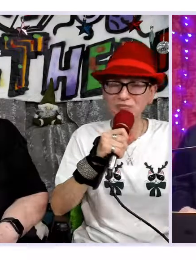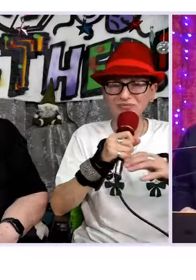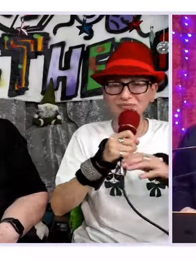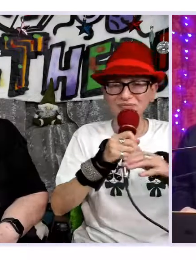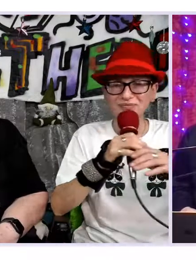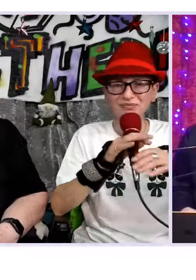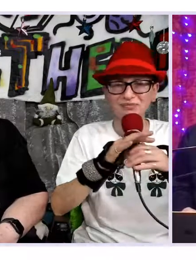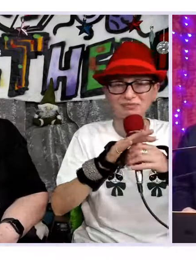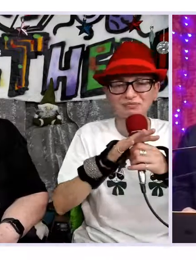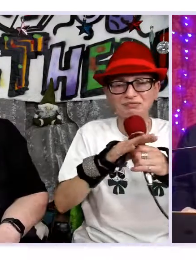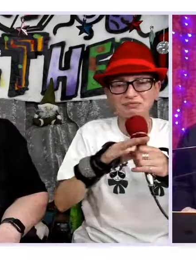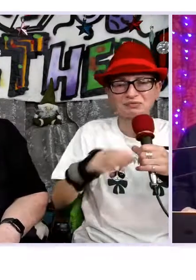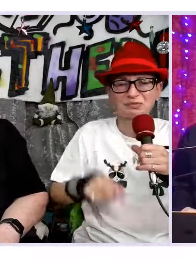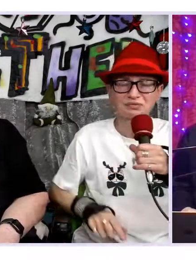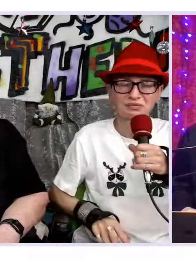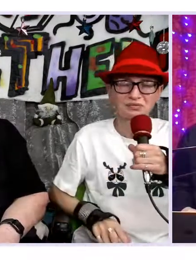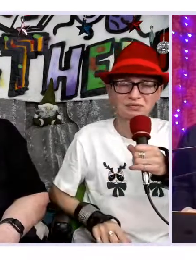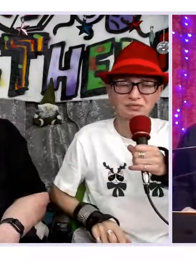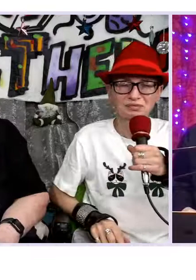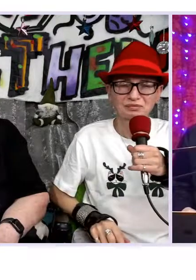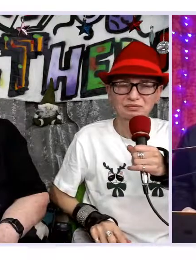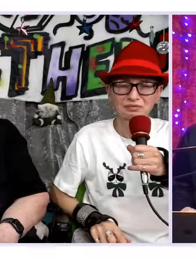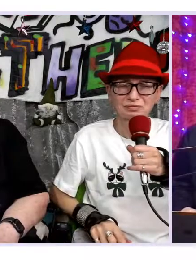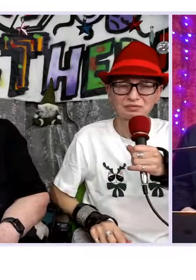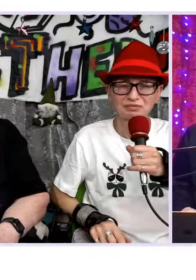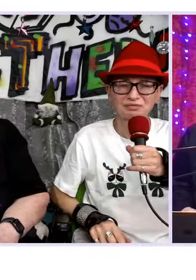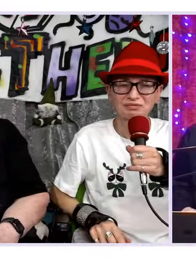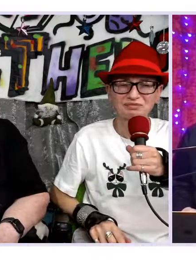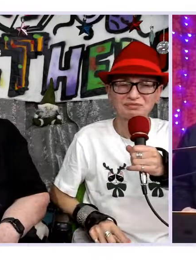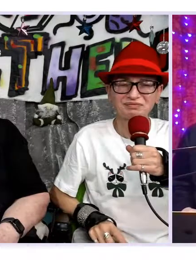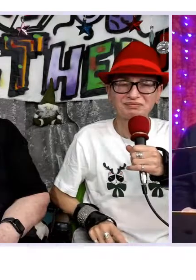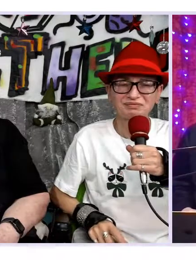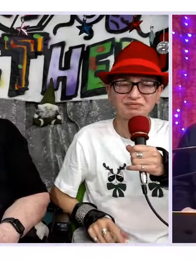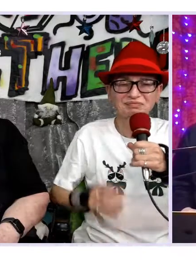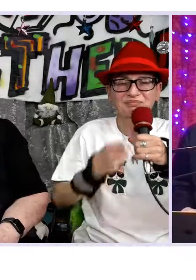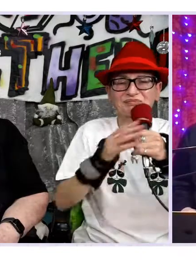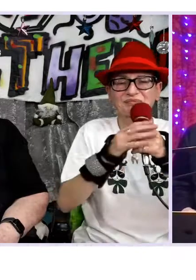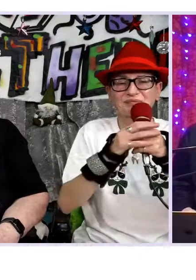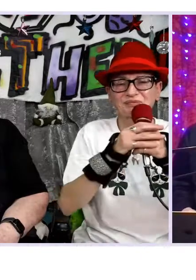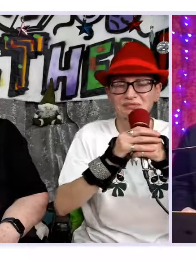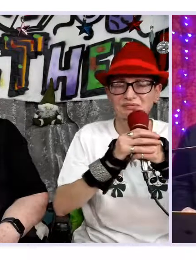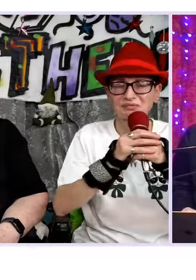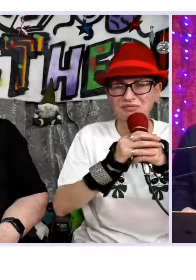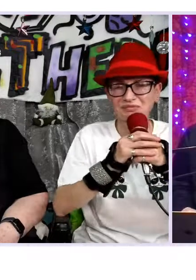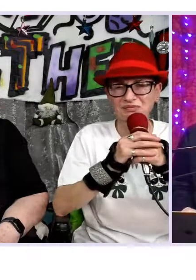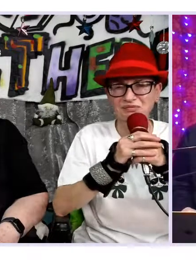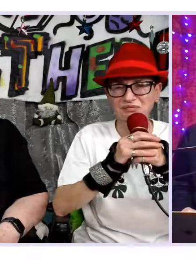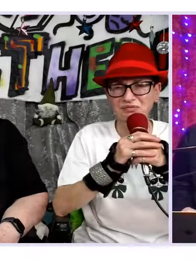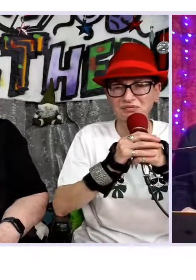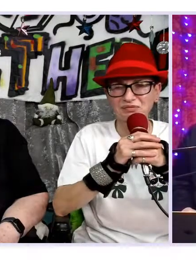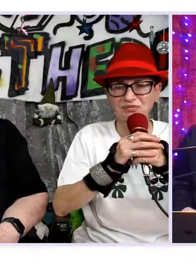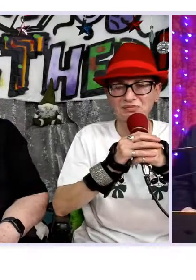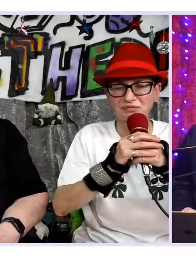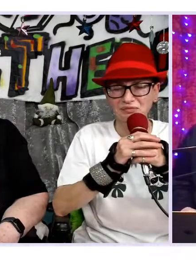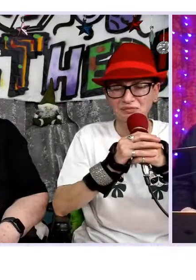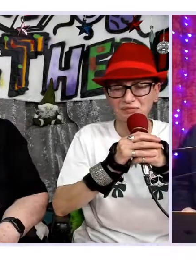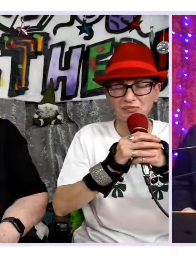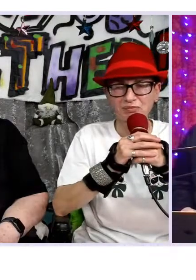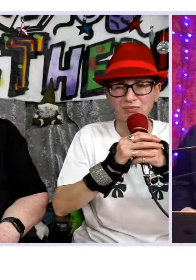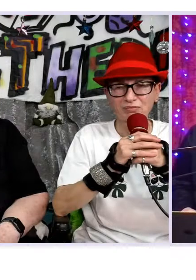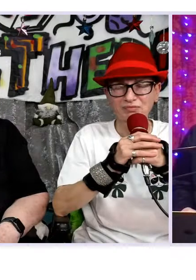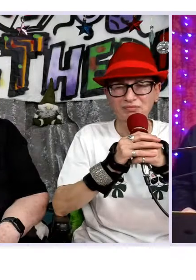Midlands. well, good afternoon and welcome to Wednesday. So I am Robin Surgener. I am one of